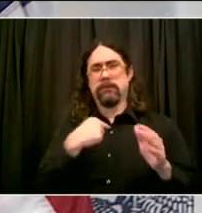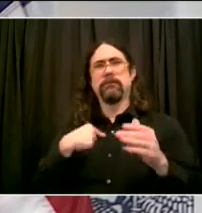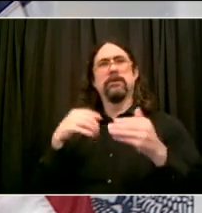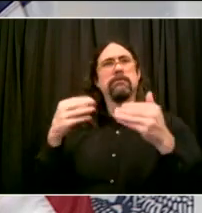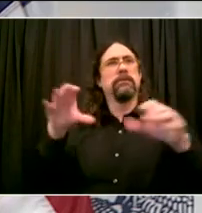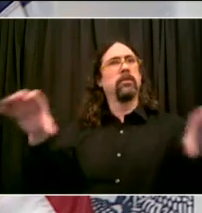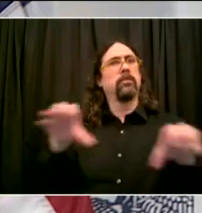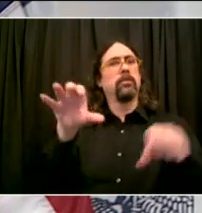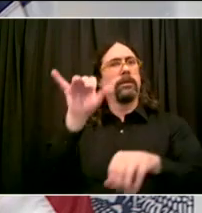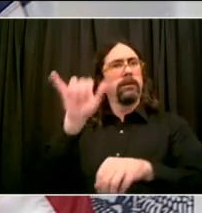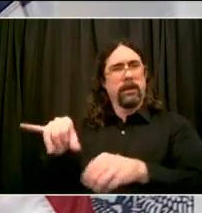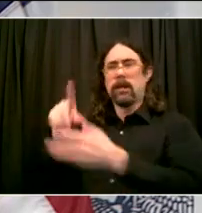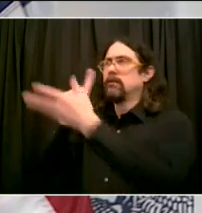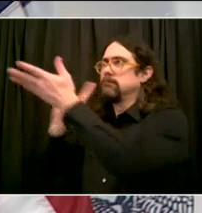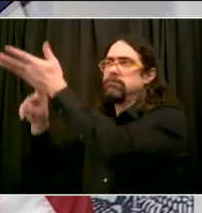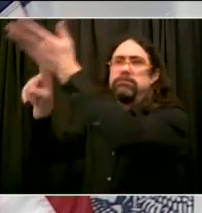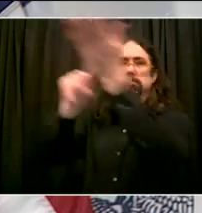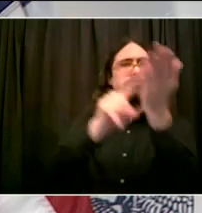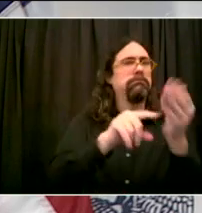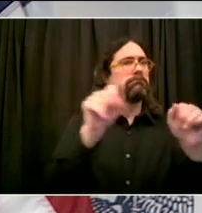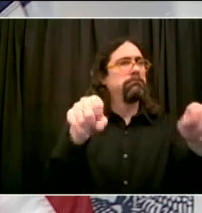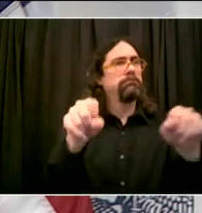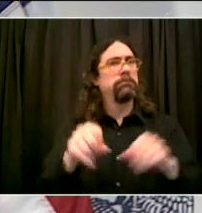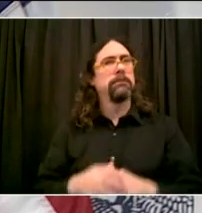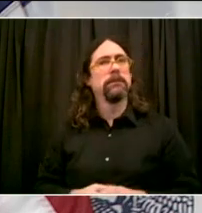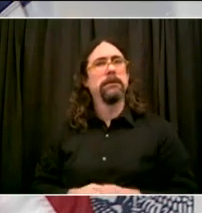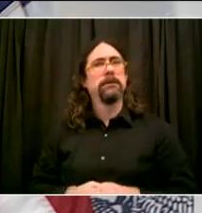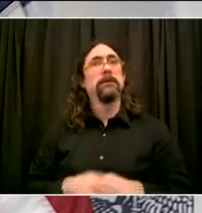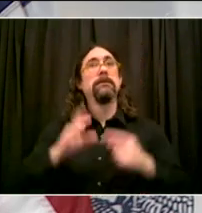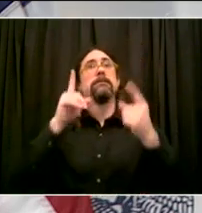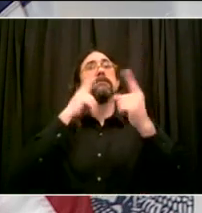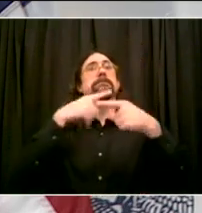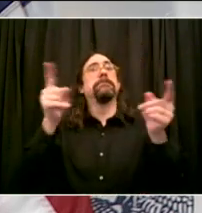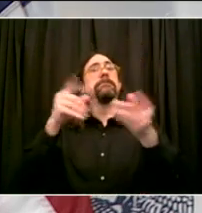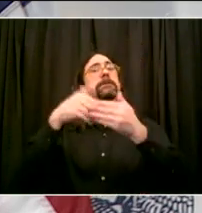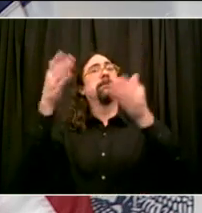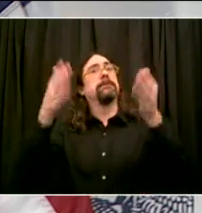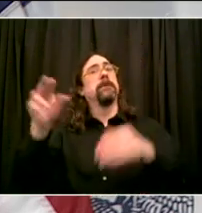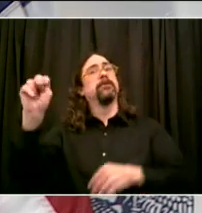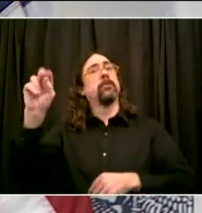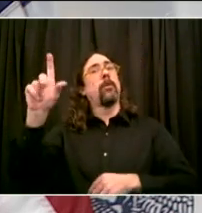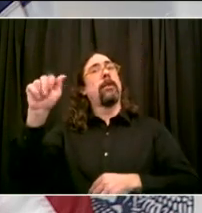Oh, good morning, everybody. How are you? Good morning, Nolan. How's things in Crown Heights today?